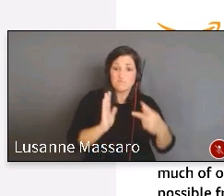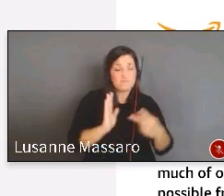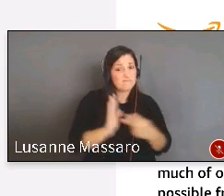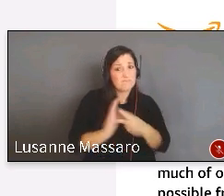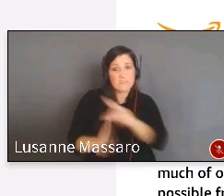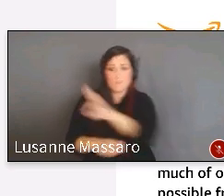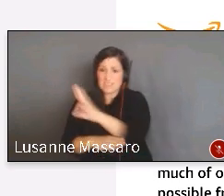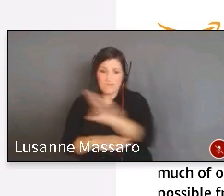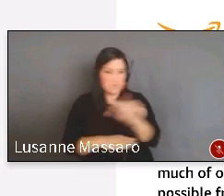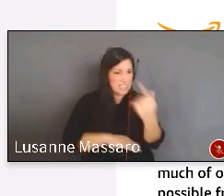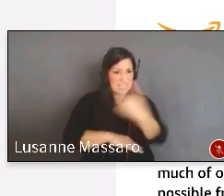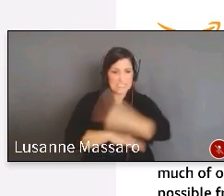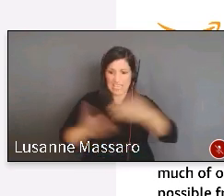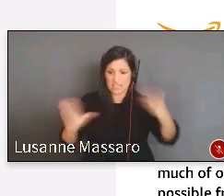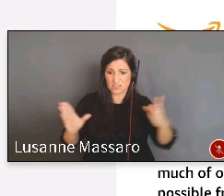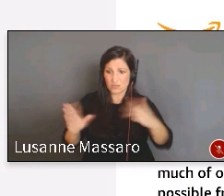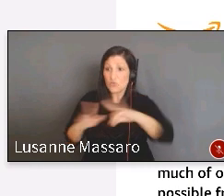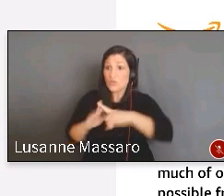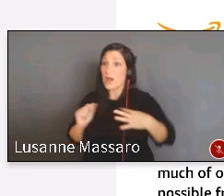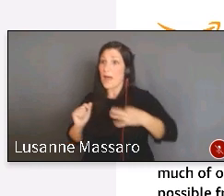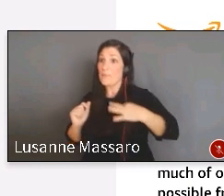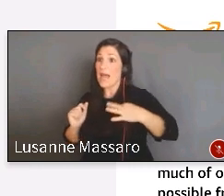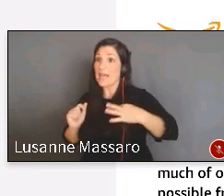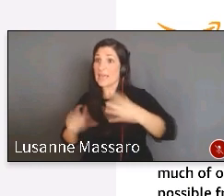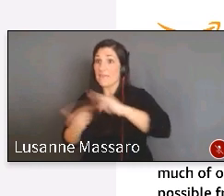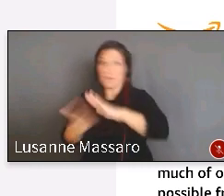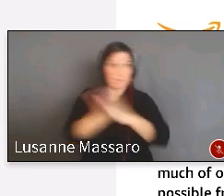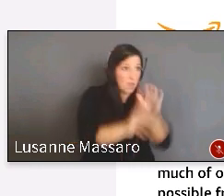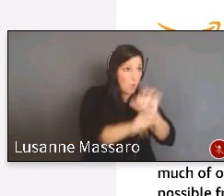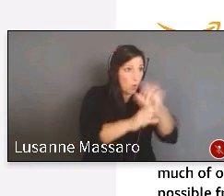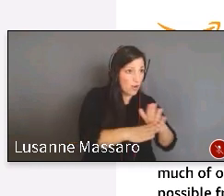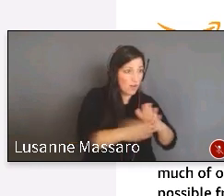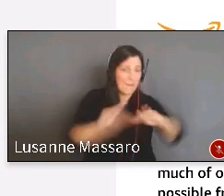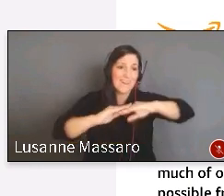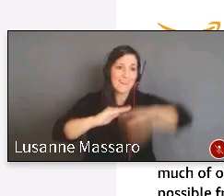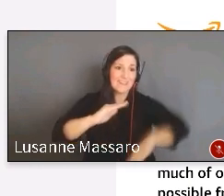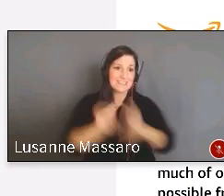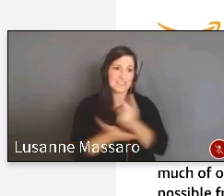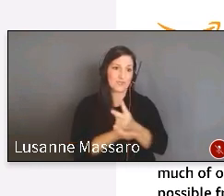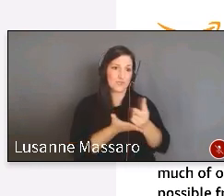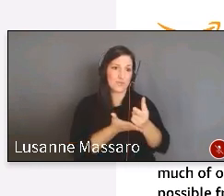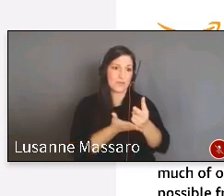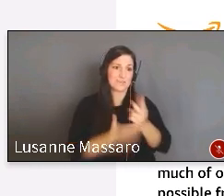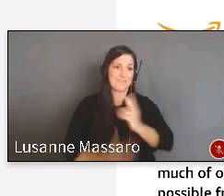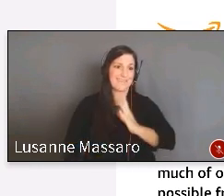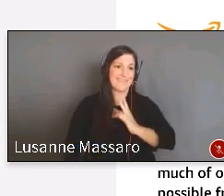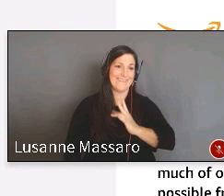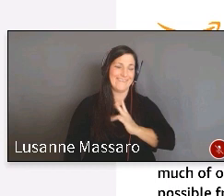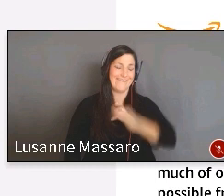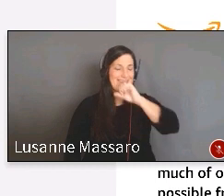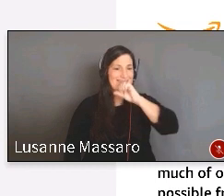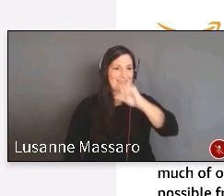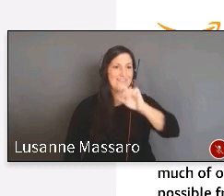to Amazon employee within less than 2 weeks. Kind of amazing, right? Gotta love it. All right. Now, a